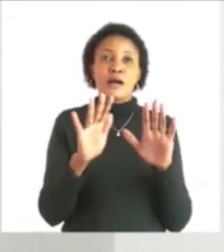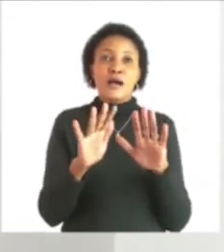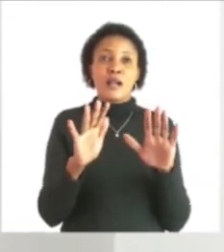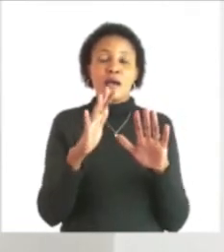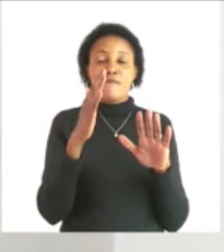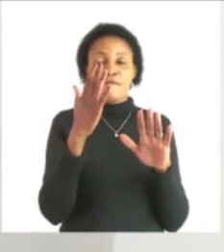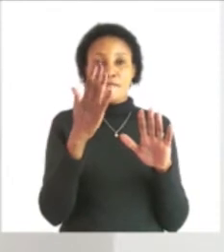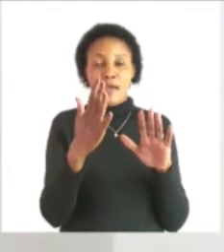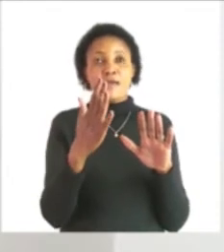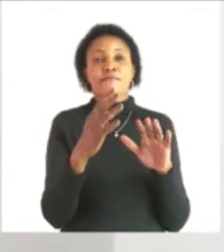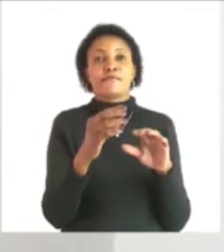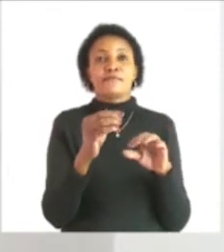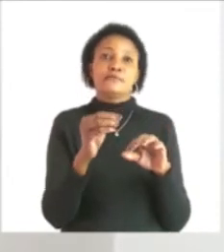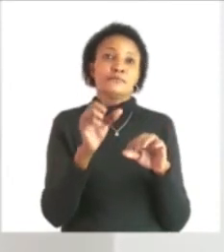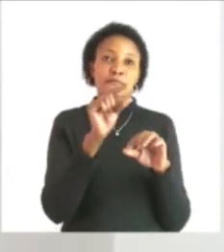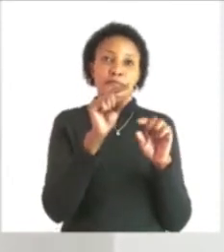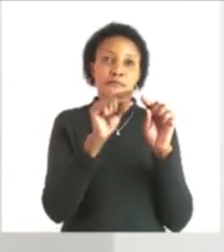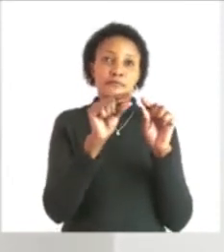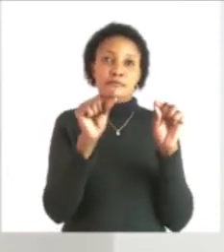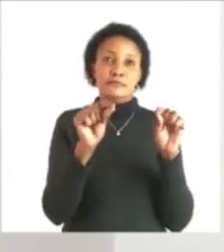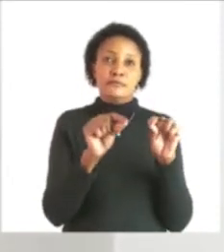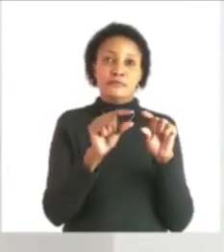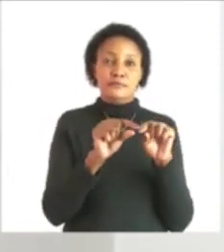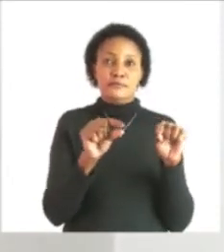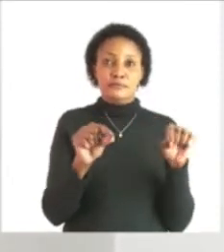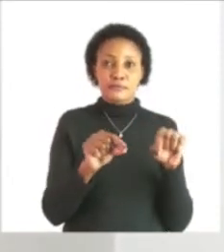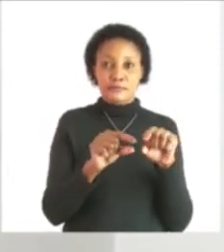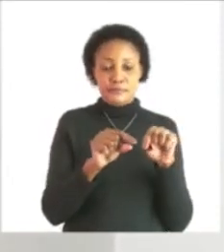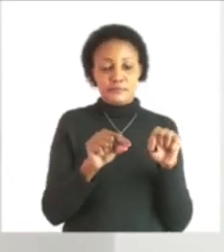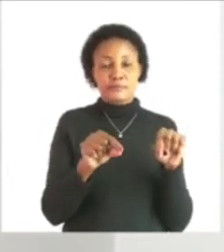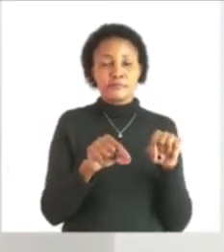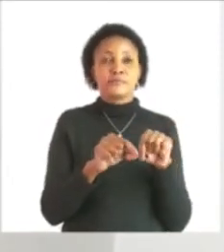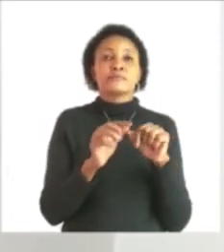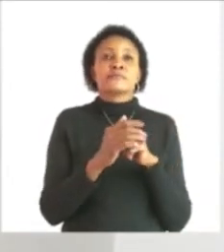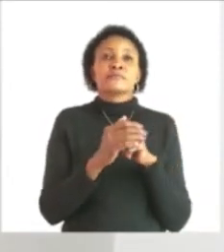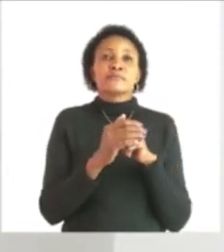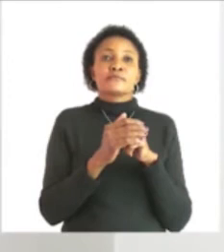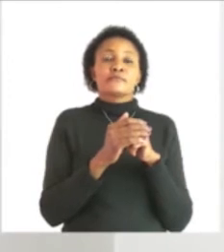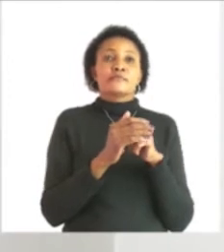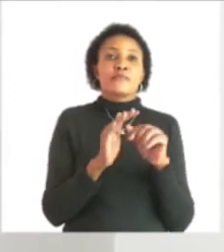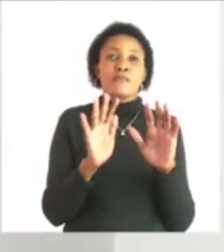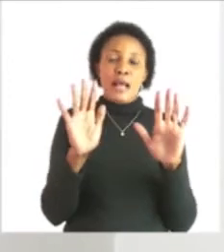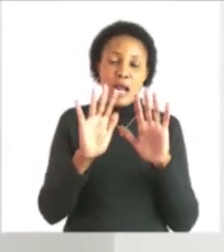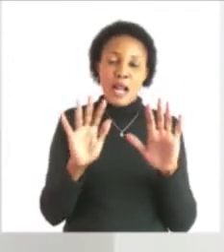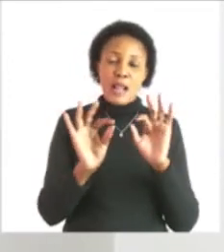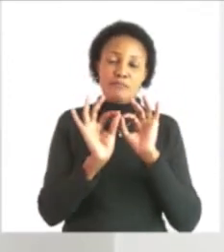number 5. I'm not coloring perfectly, but you are going to color in